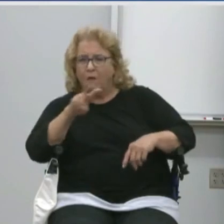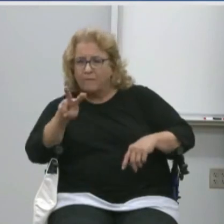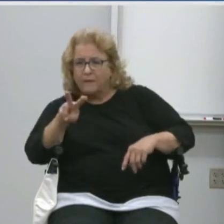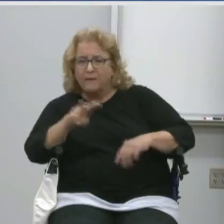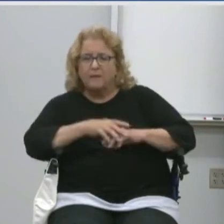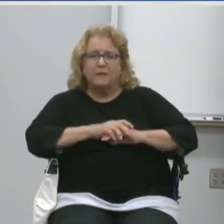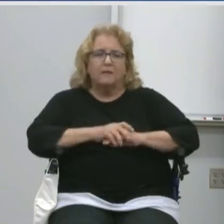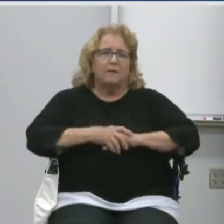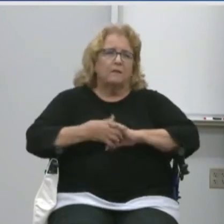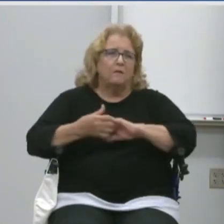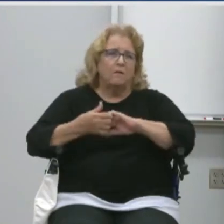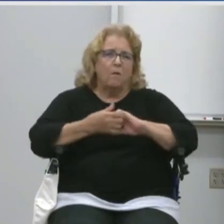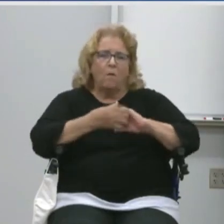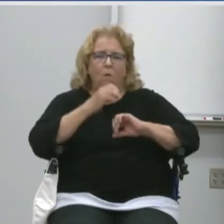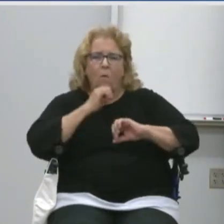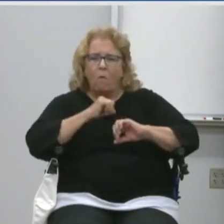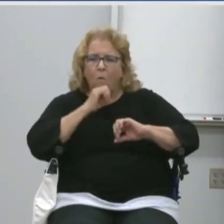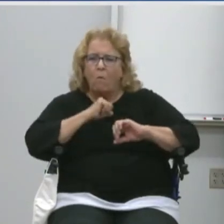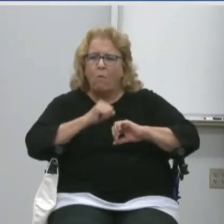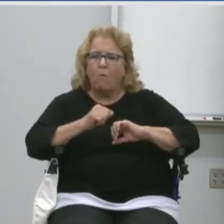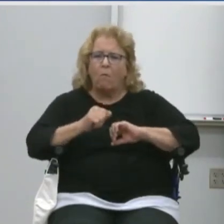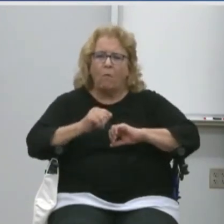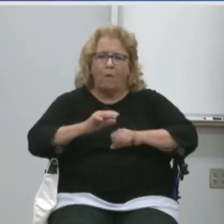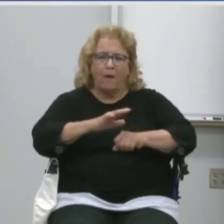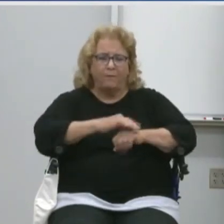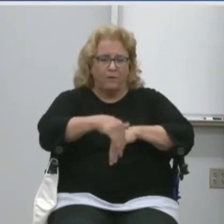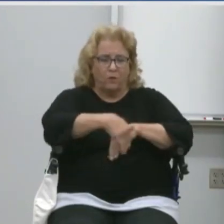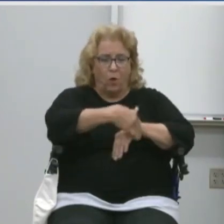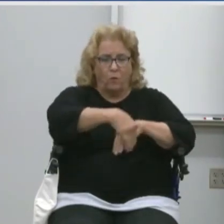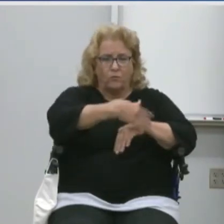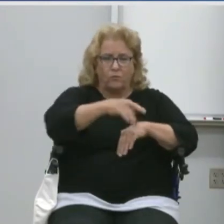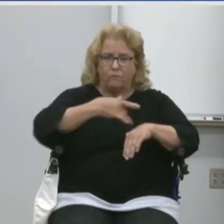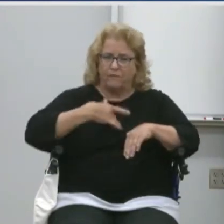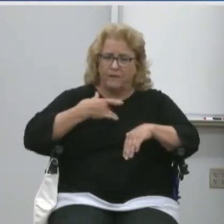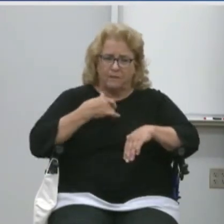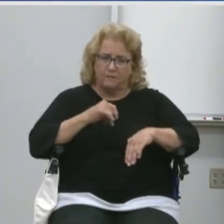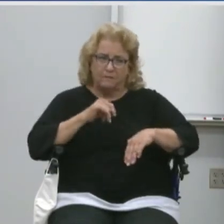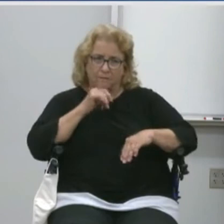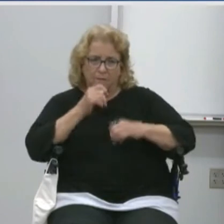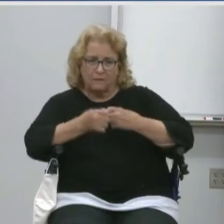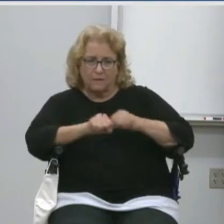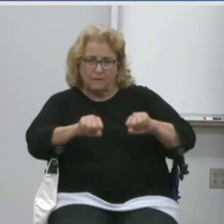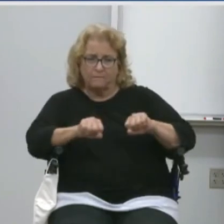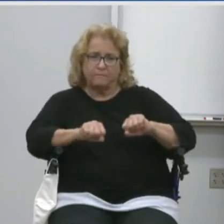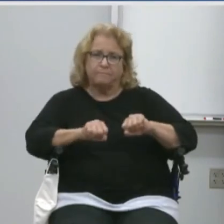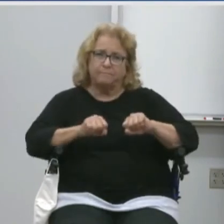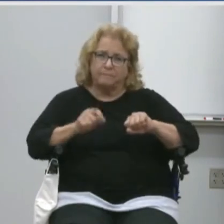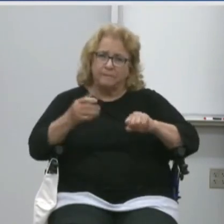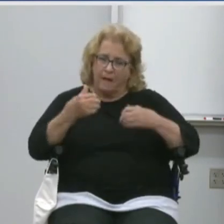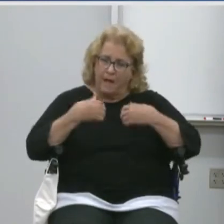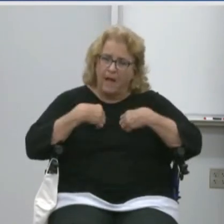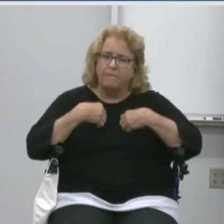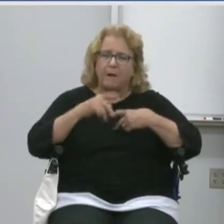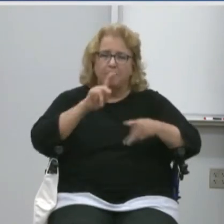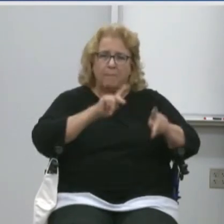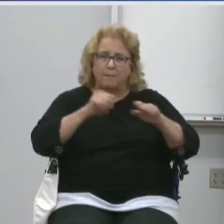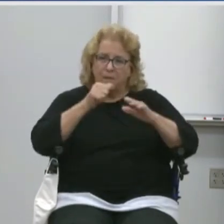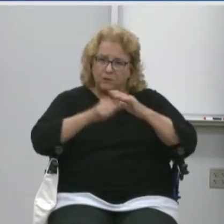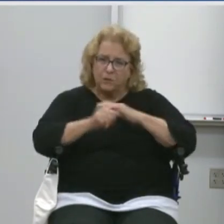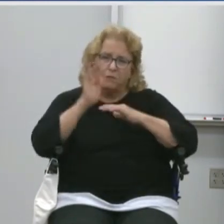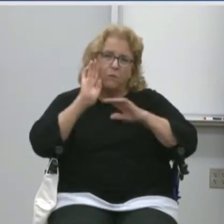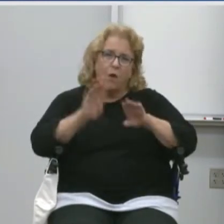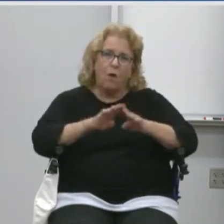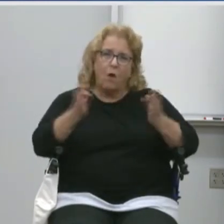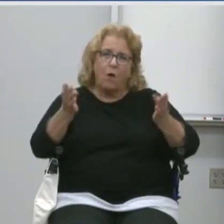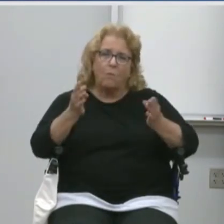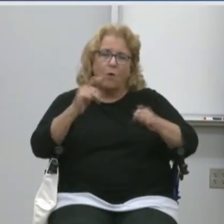mobile home, or you're in an area along the coast that you feel may not be the best to be, we do have public shelters that will open at 8